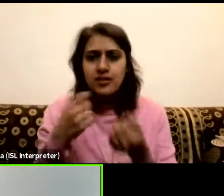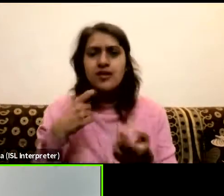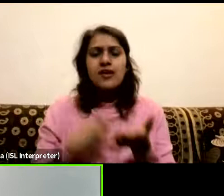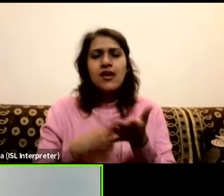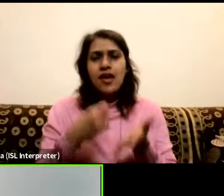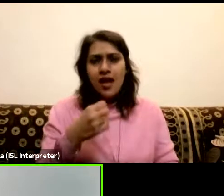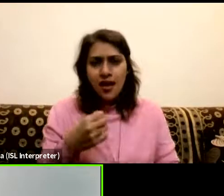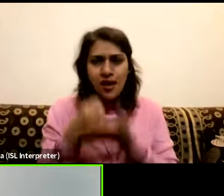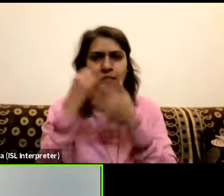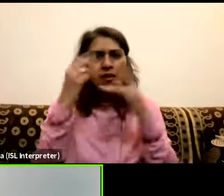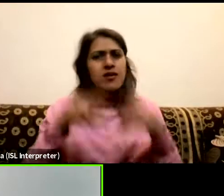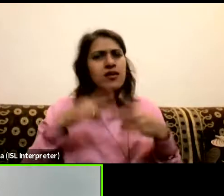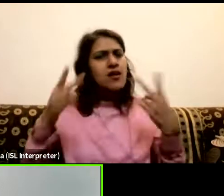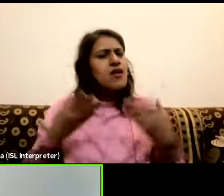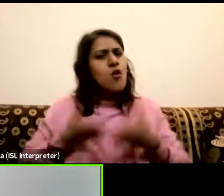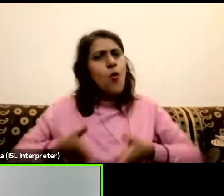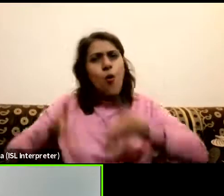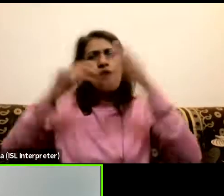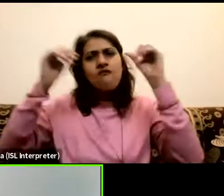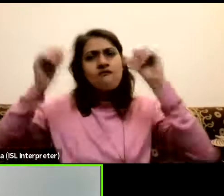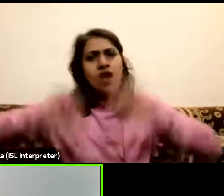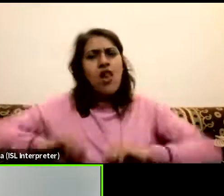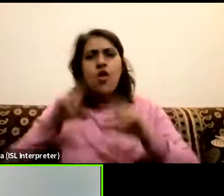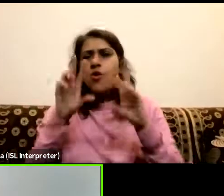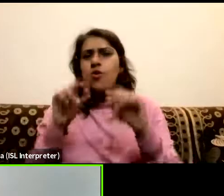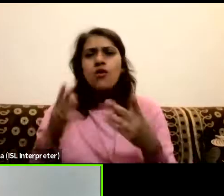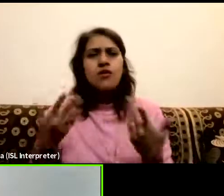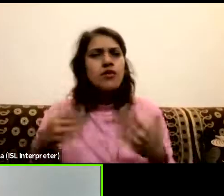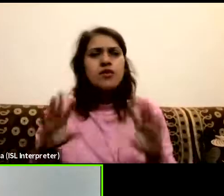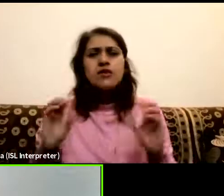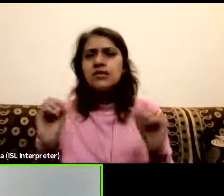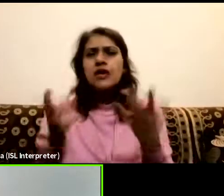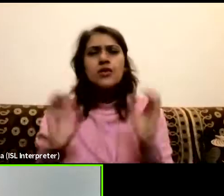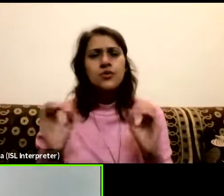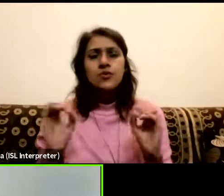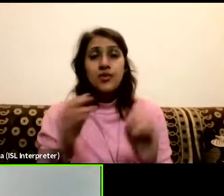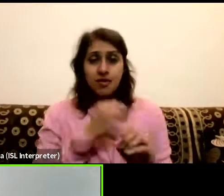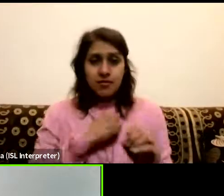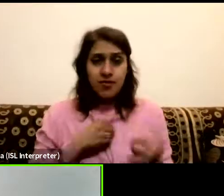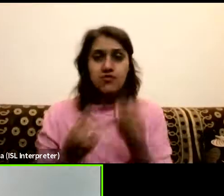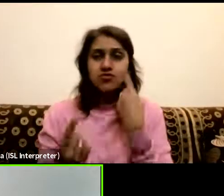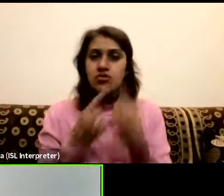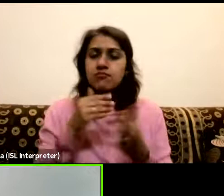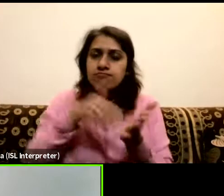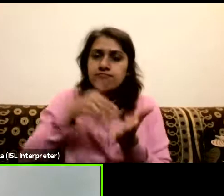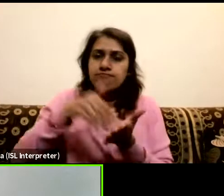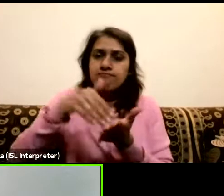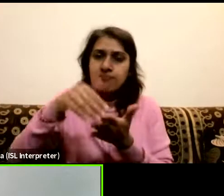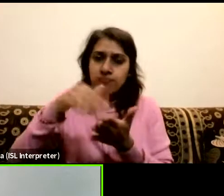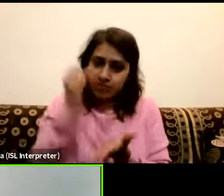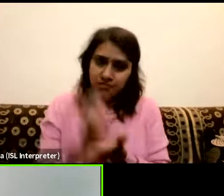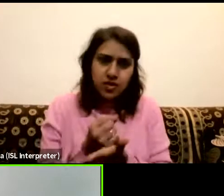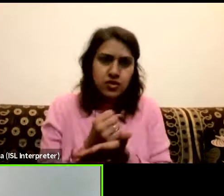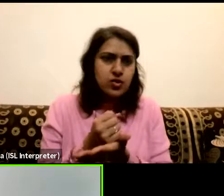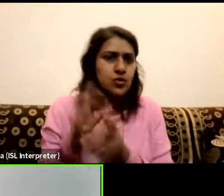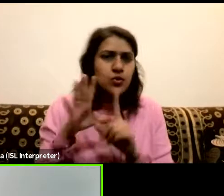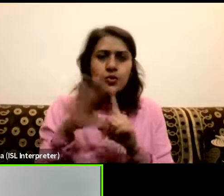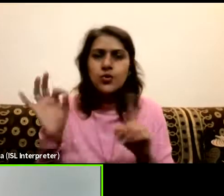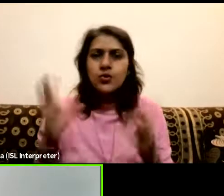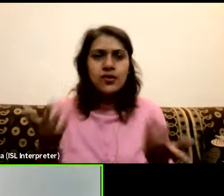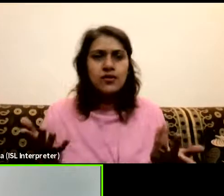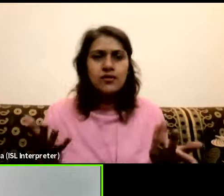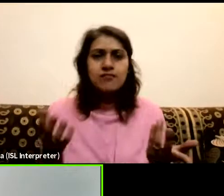today, people are no longer in a situation where medication can be taken, long-term medication, for example, epilepsy.